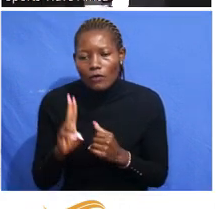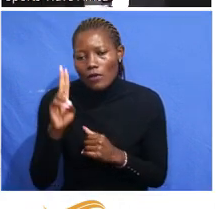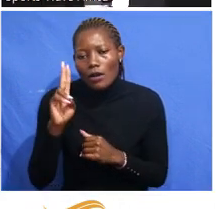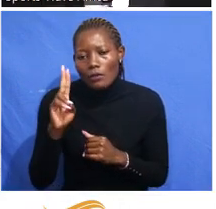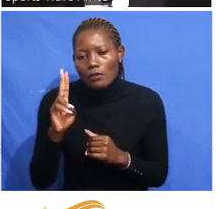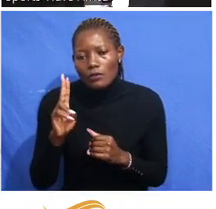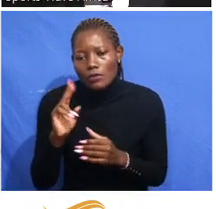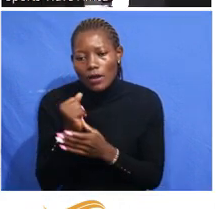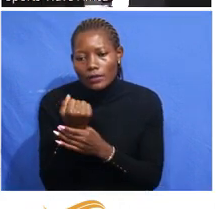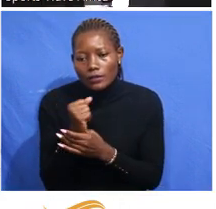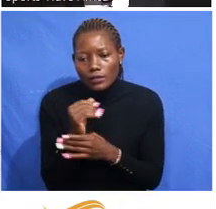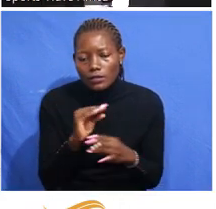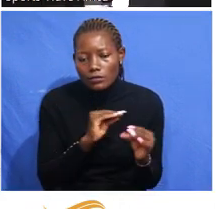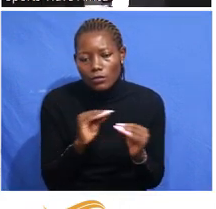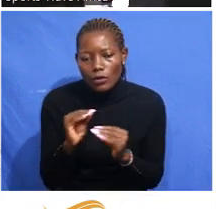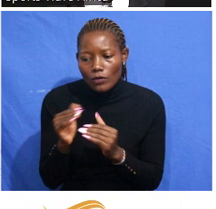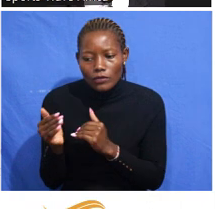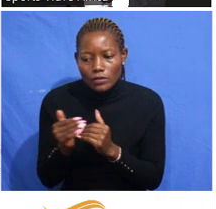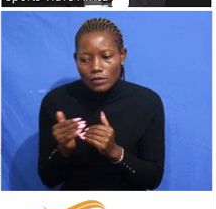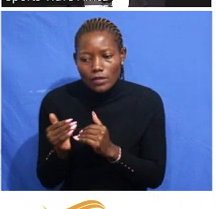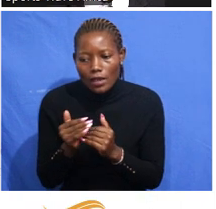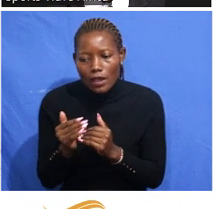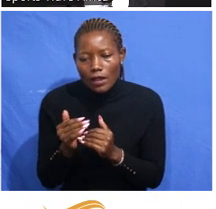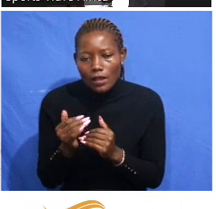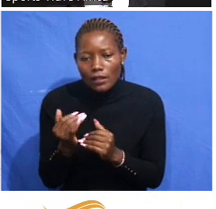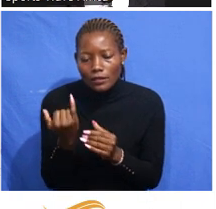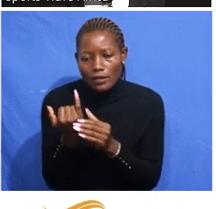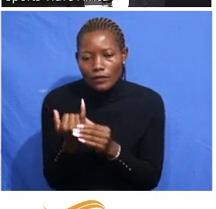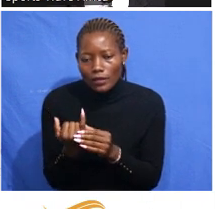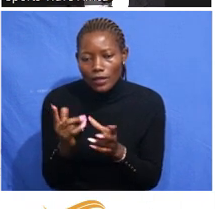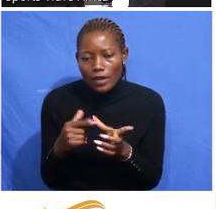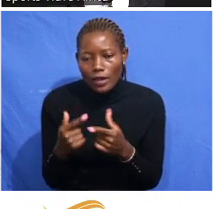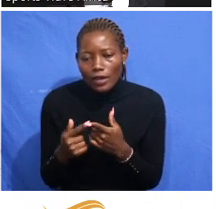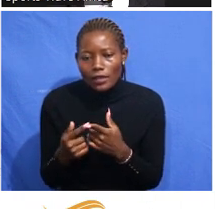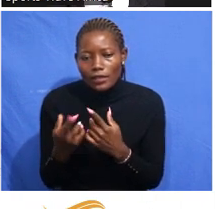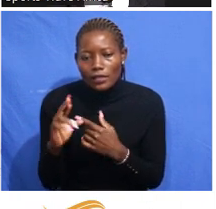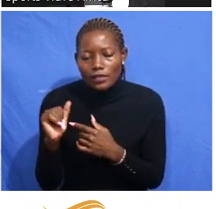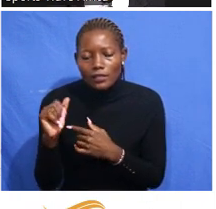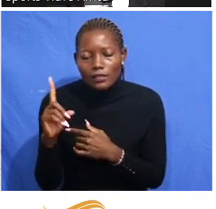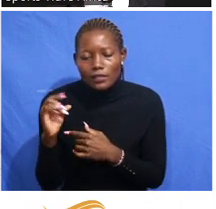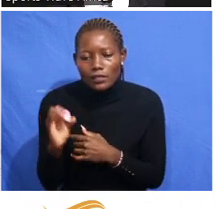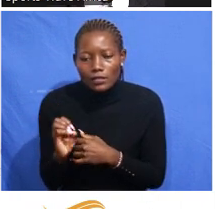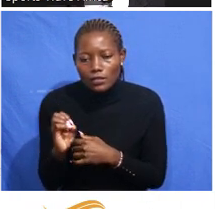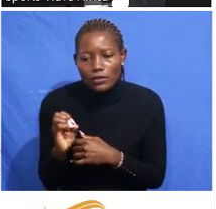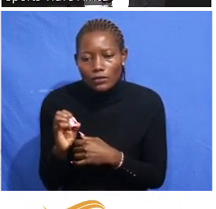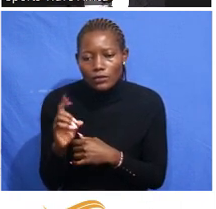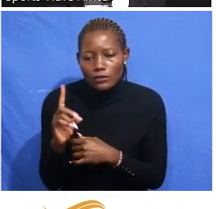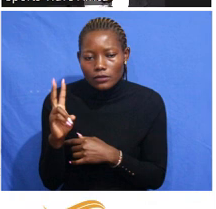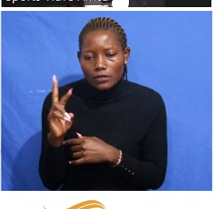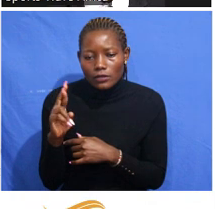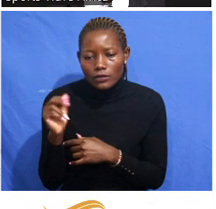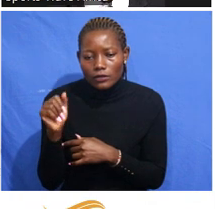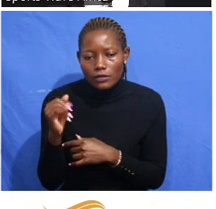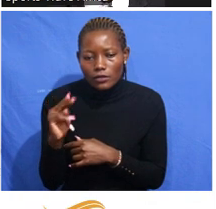moves towards the little finger or ulna. Then radial deviation, the hand and wrist moves towards the thumb